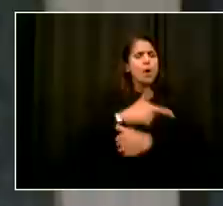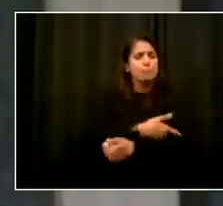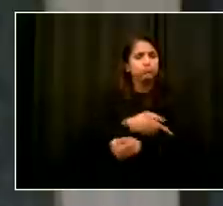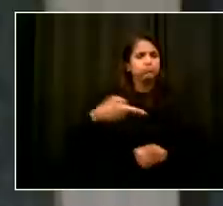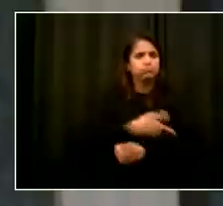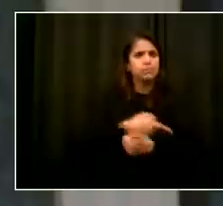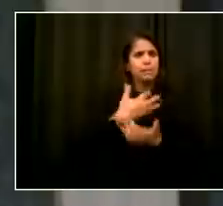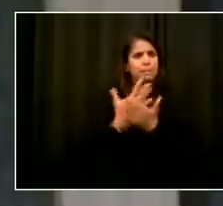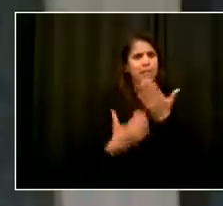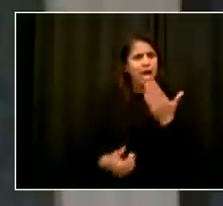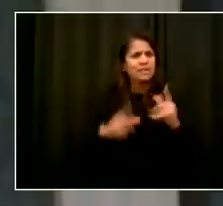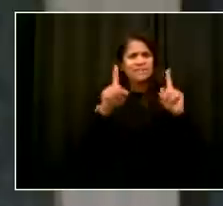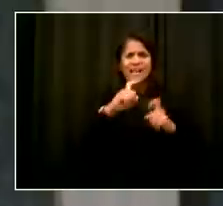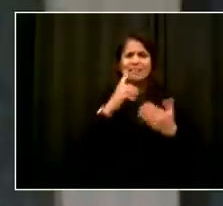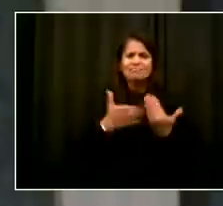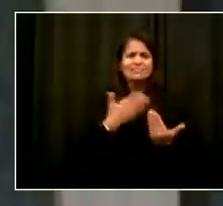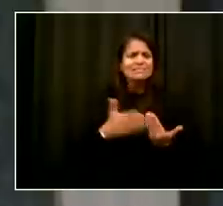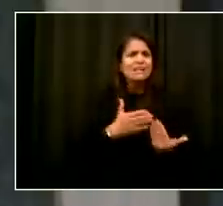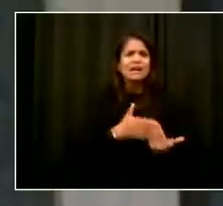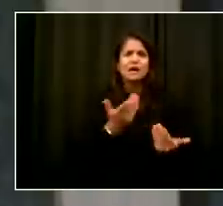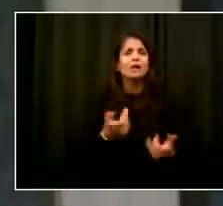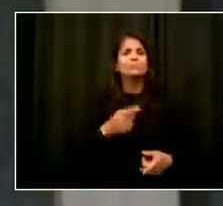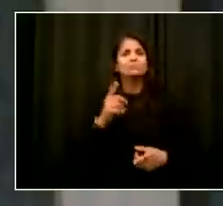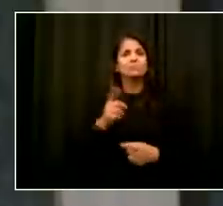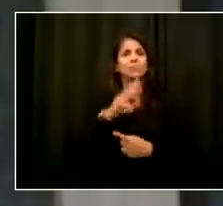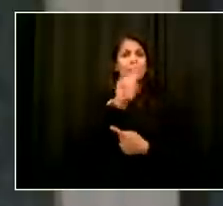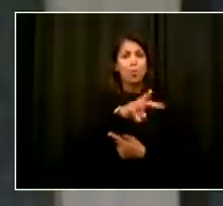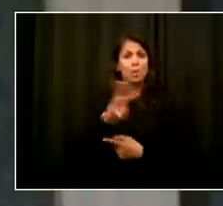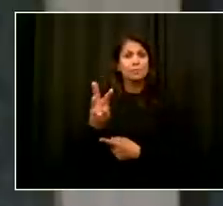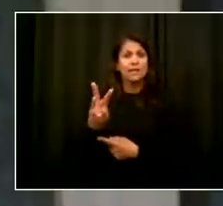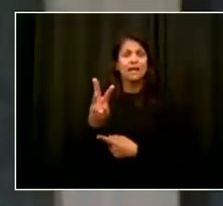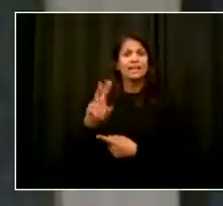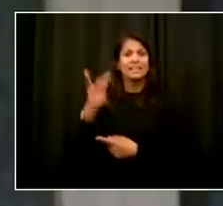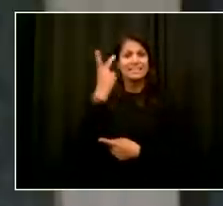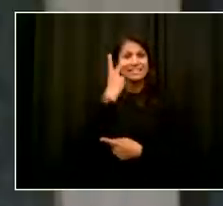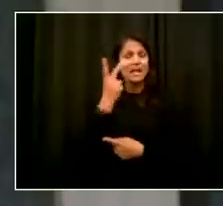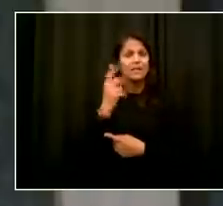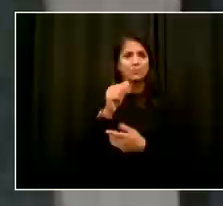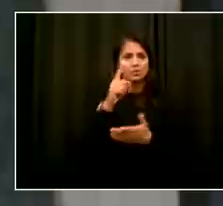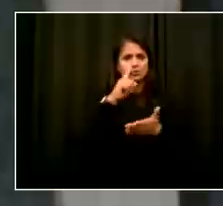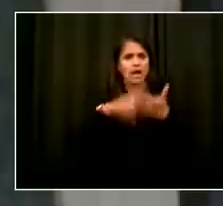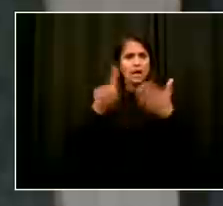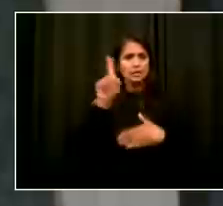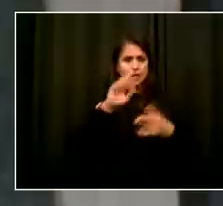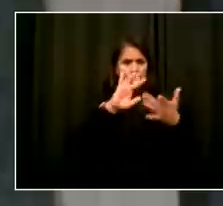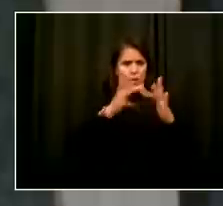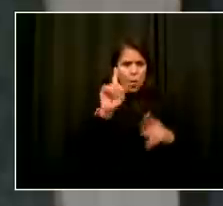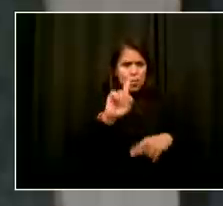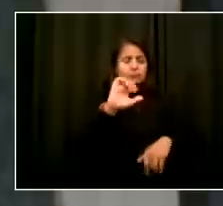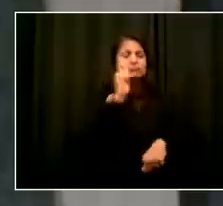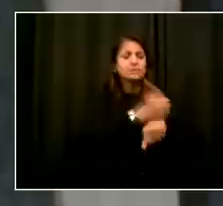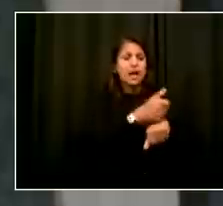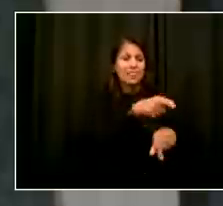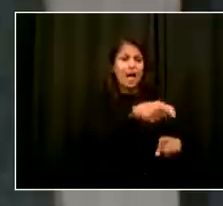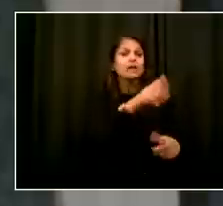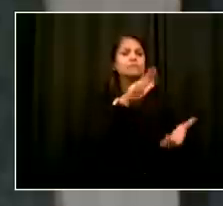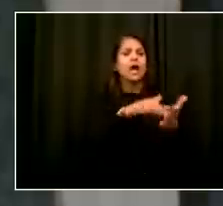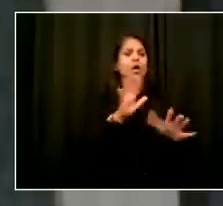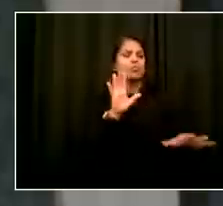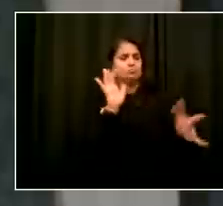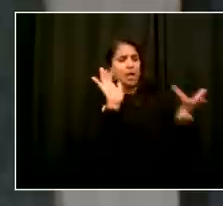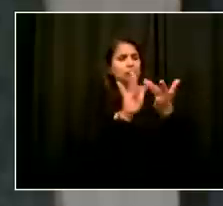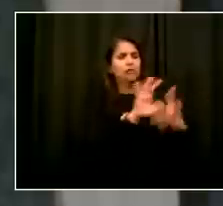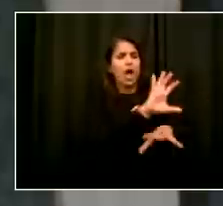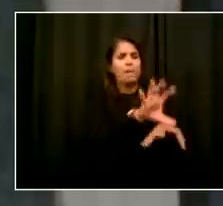a donation plan and a time and appointment. During COVID, all people still go to the hospital with trauma,